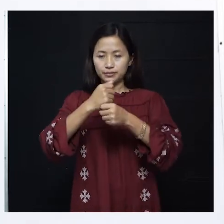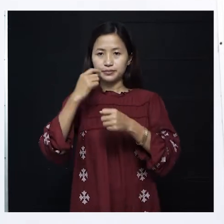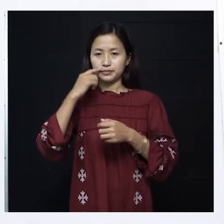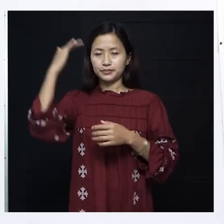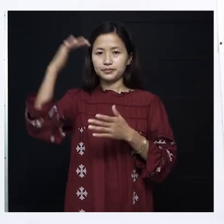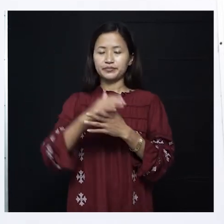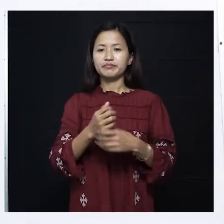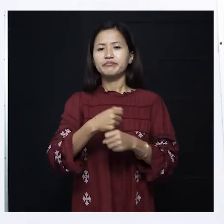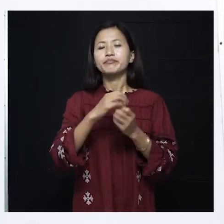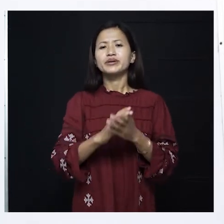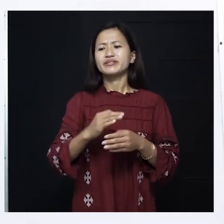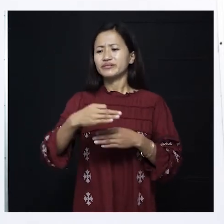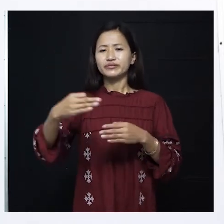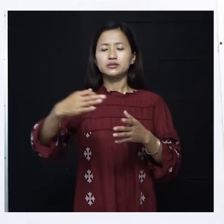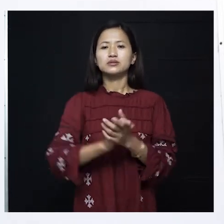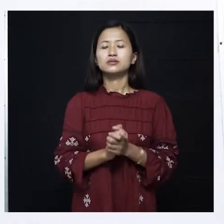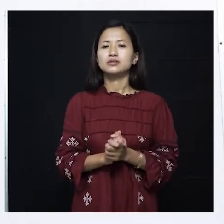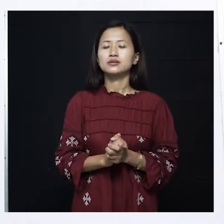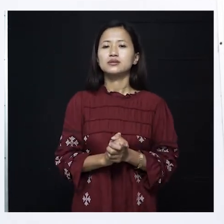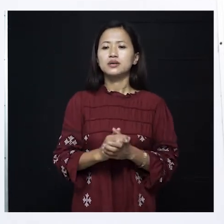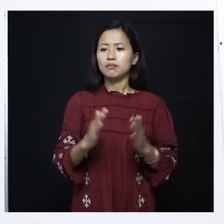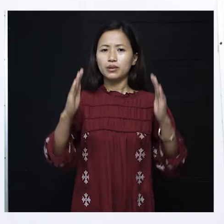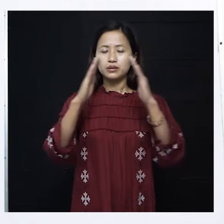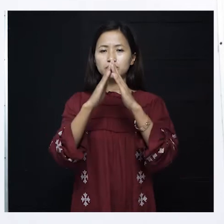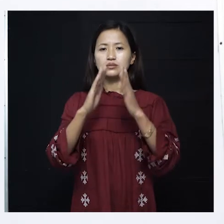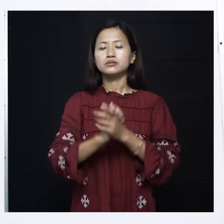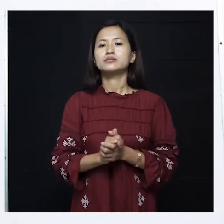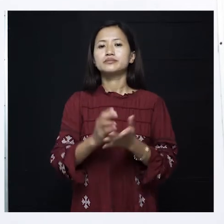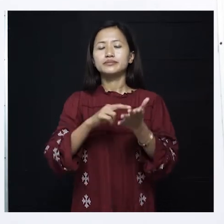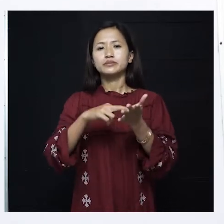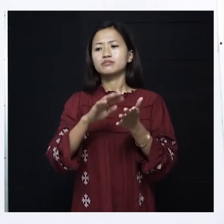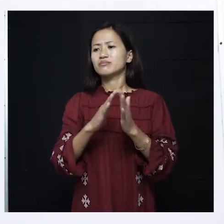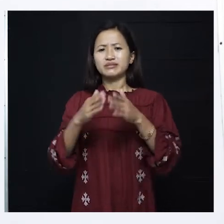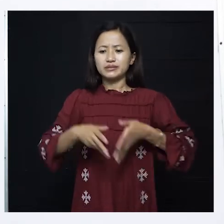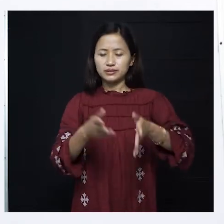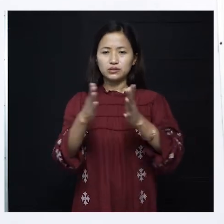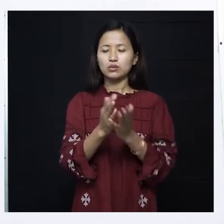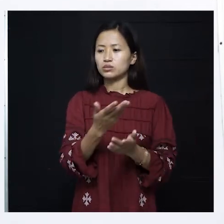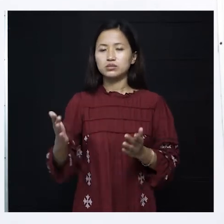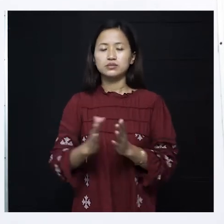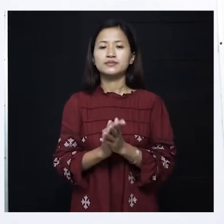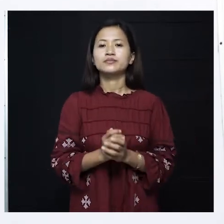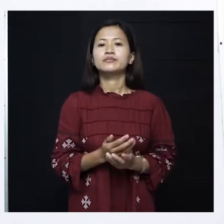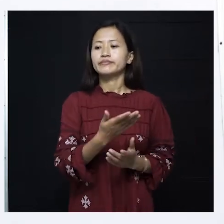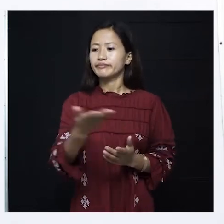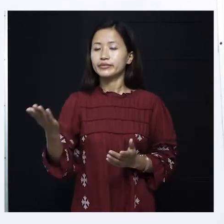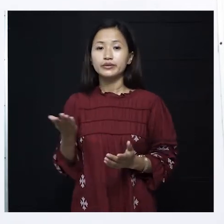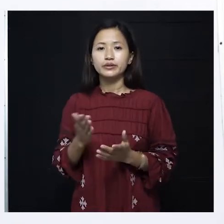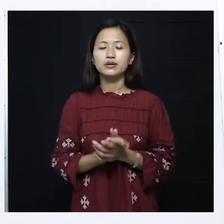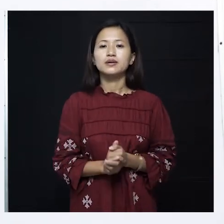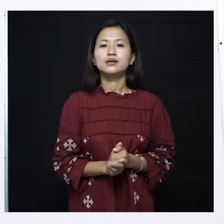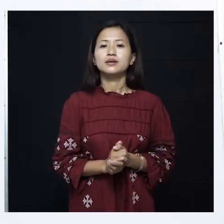means mountains, everything, mountains, rivers, those are called as natural. Okay, so all those will also be there,